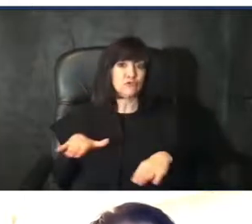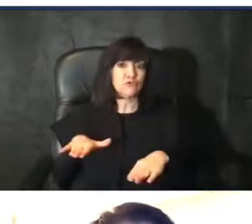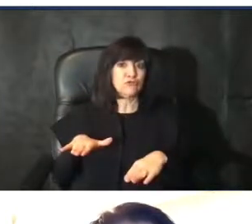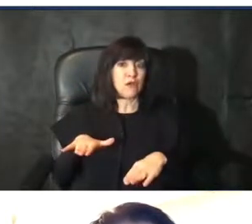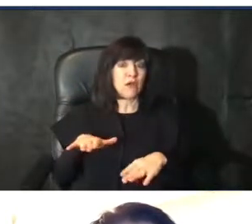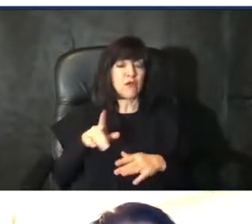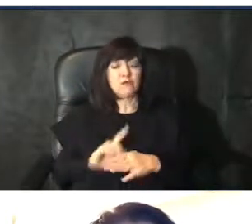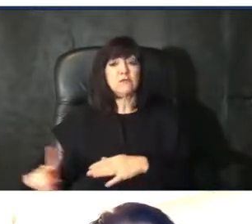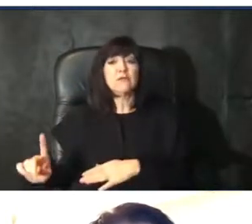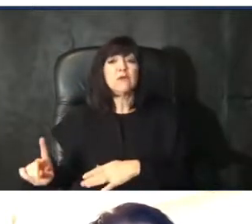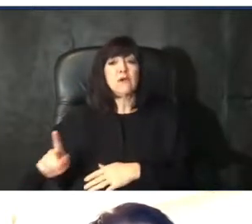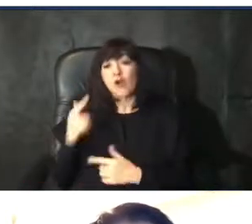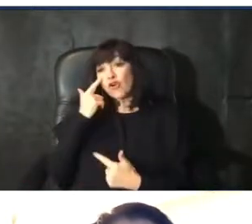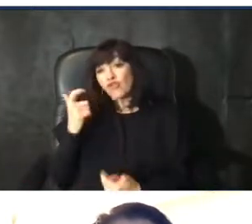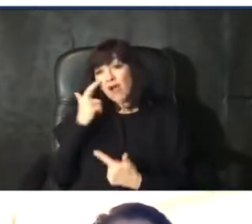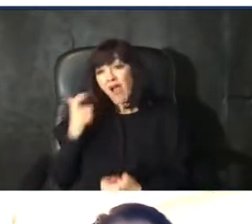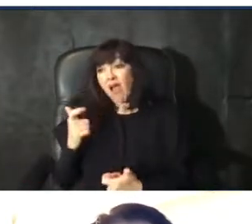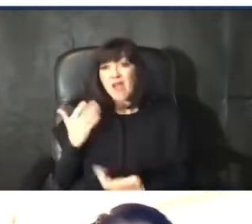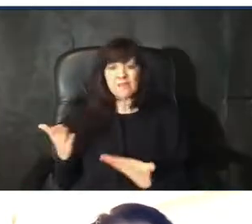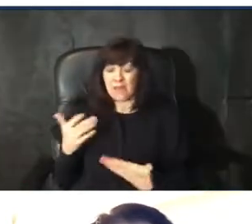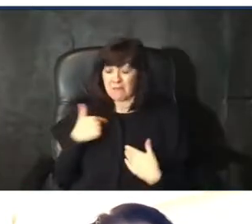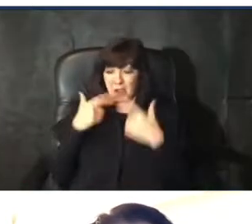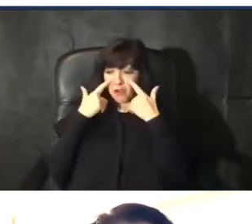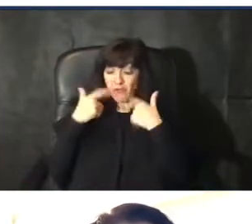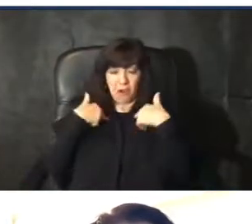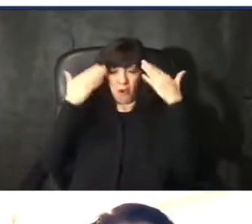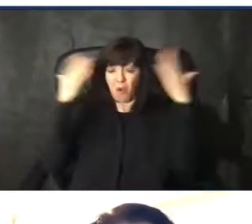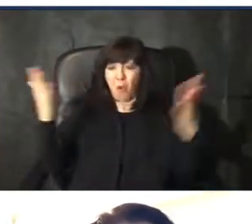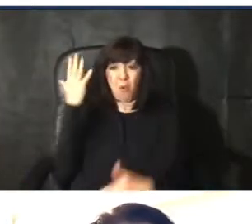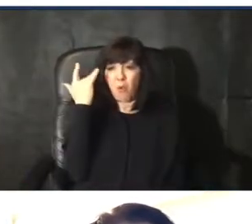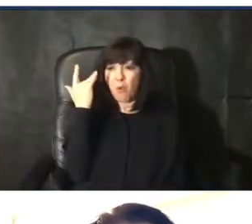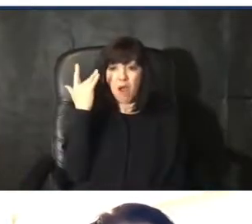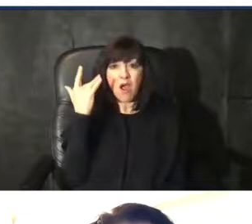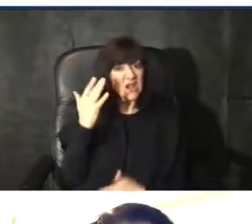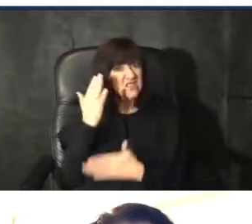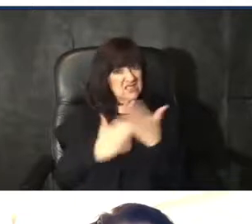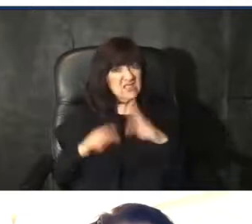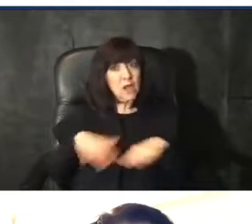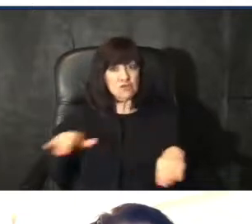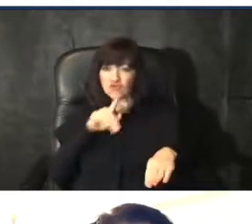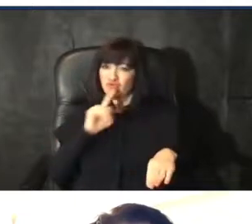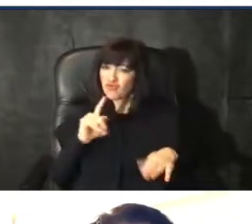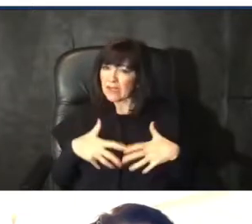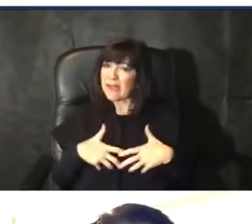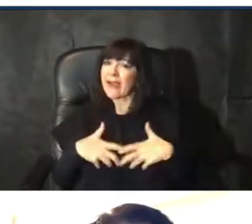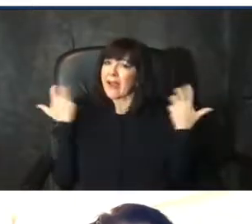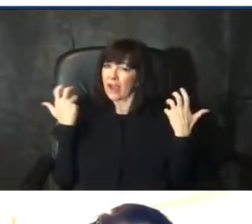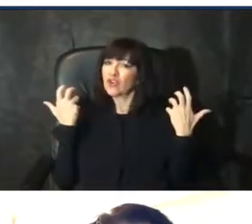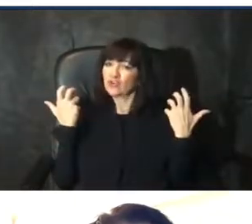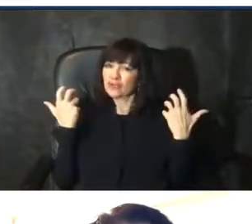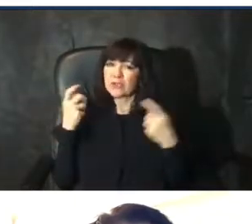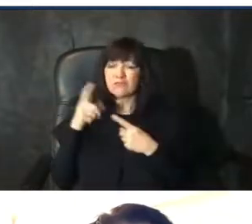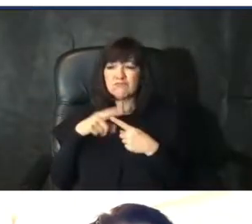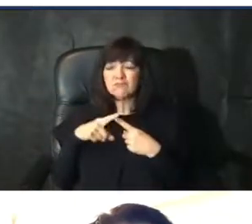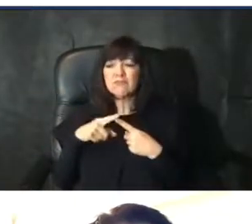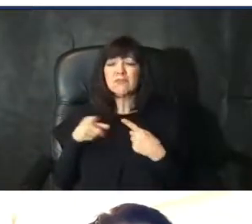why. They could be really angry, and a lot of children are really angry right now about losses they're experiencing,